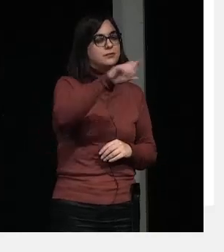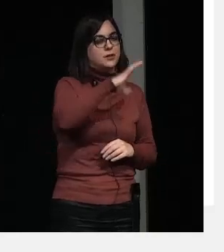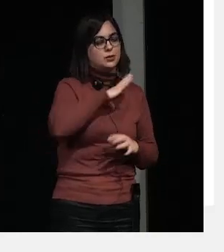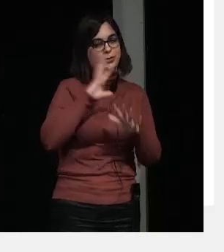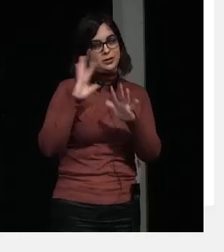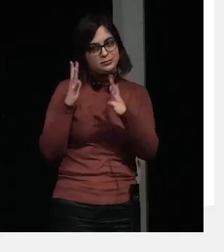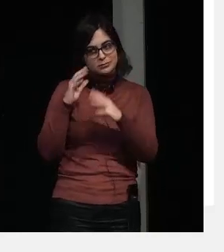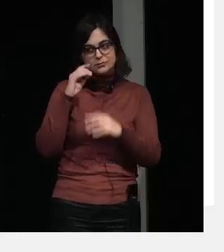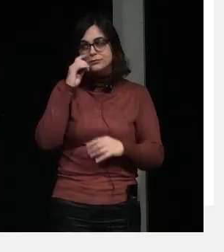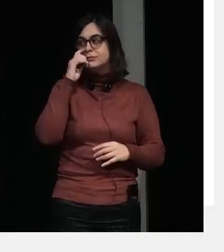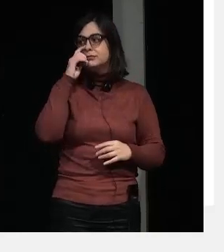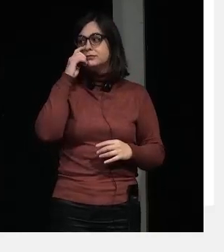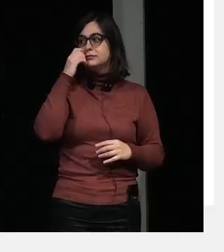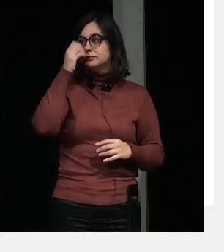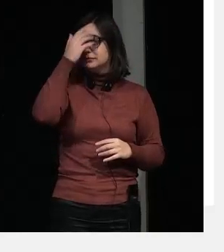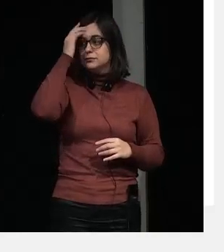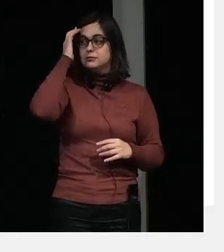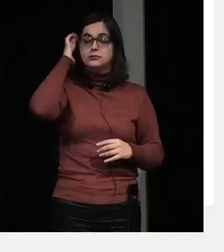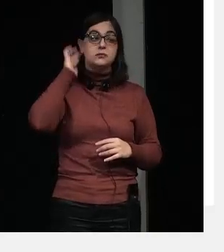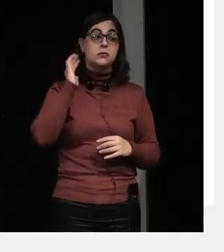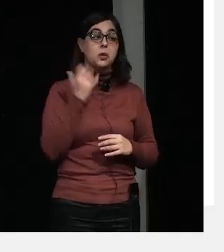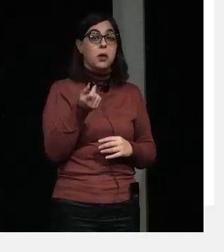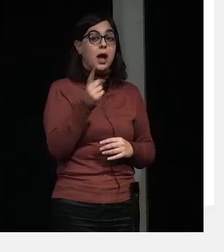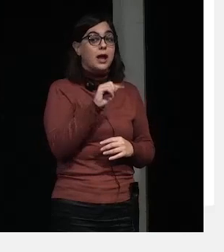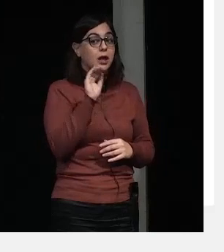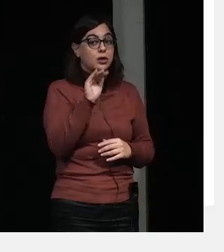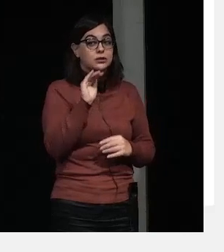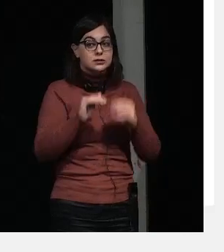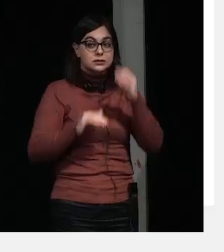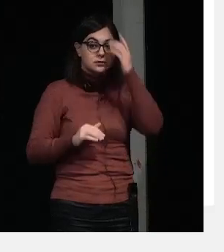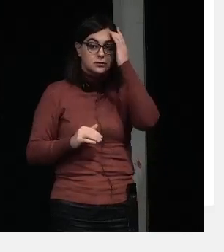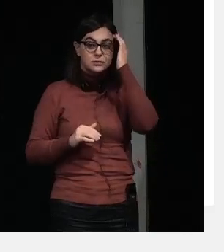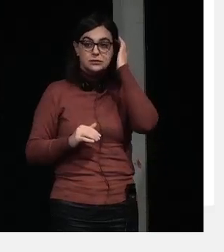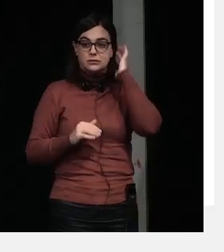Do we have any other questions? Maybe someone?